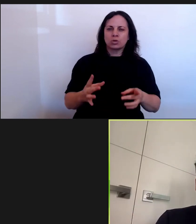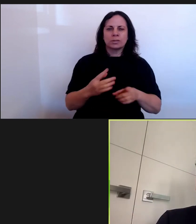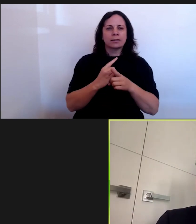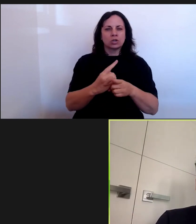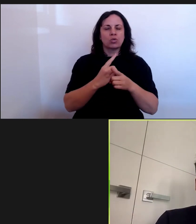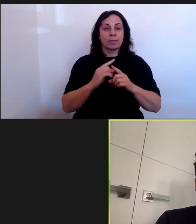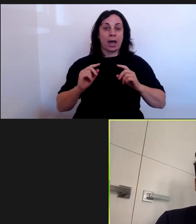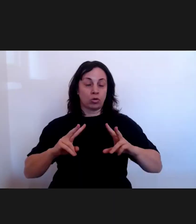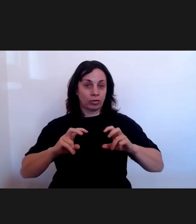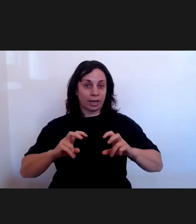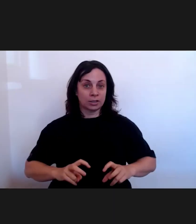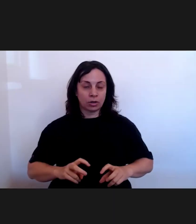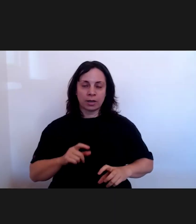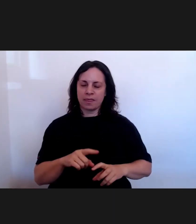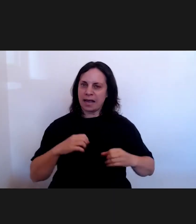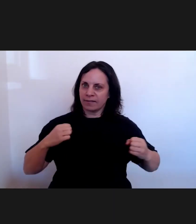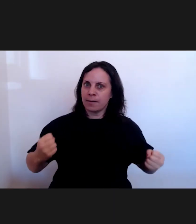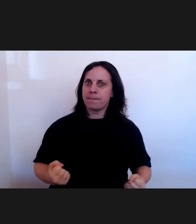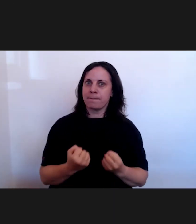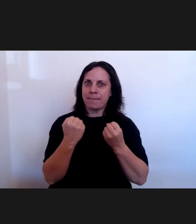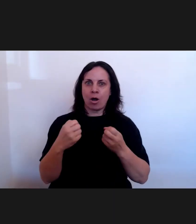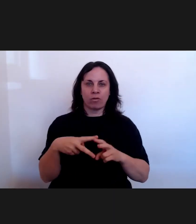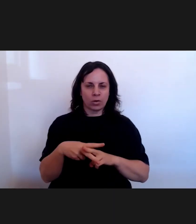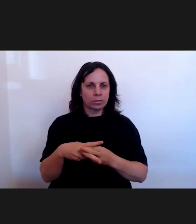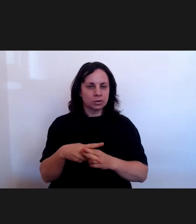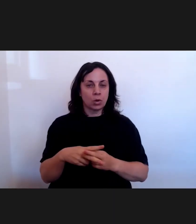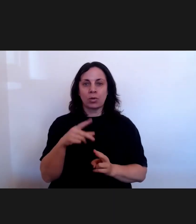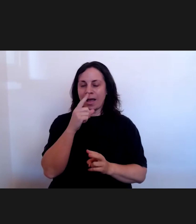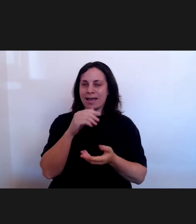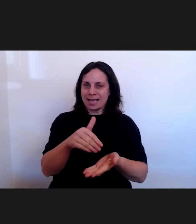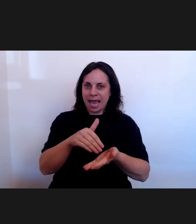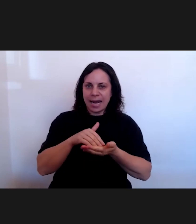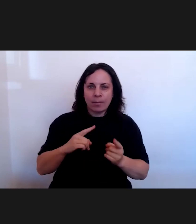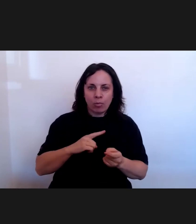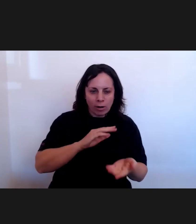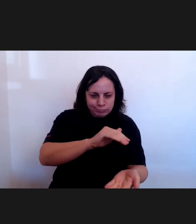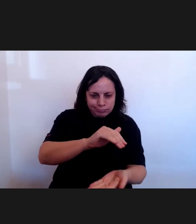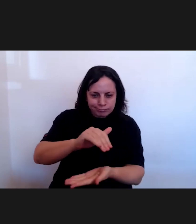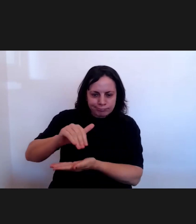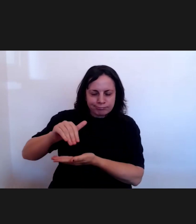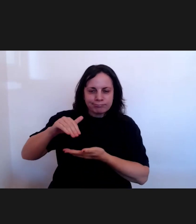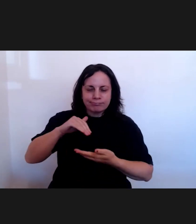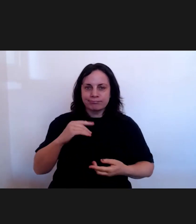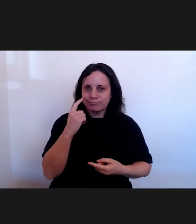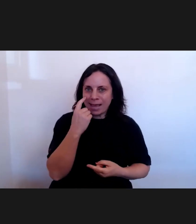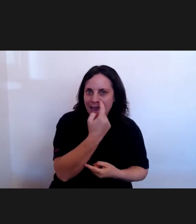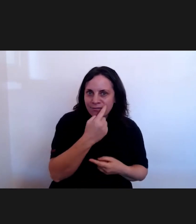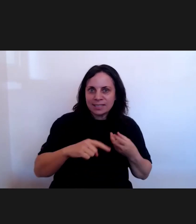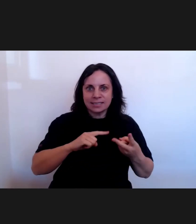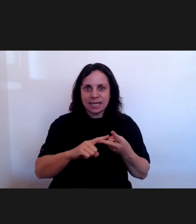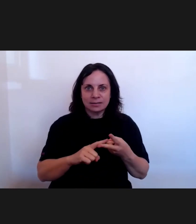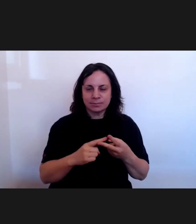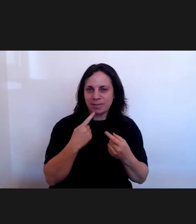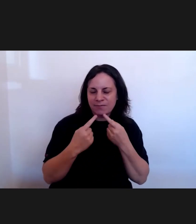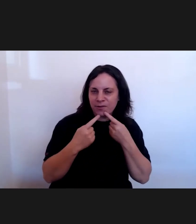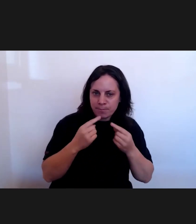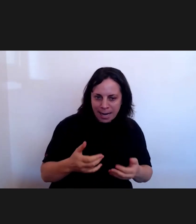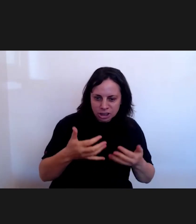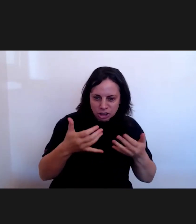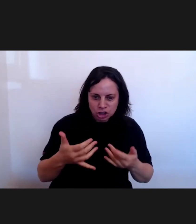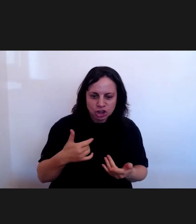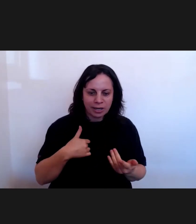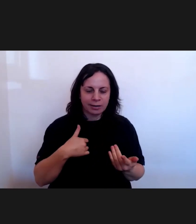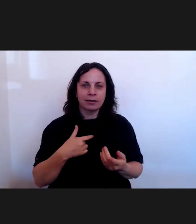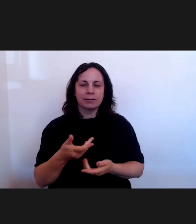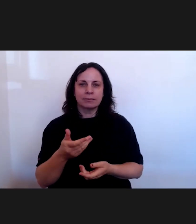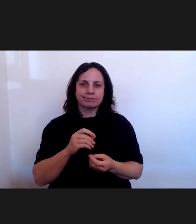a powerful tool and that can help us gather evidence and statistics of the issues and solutions